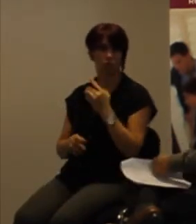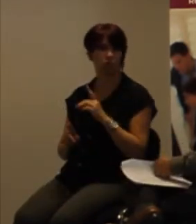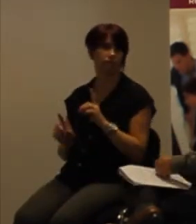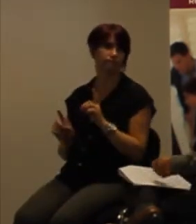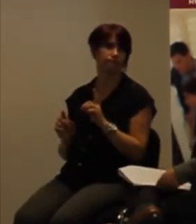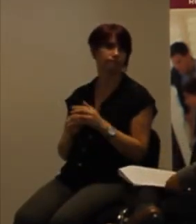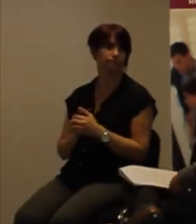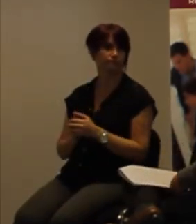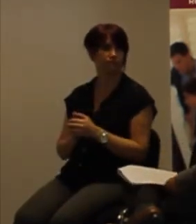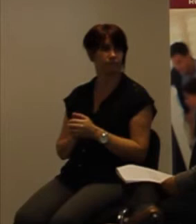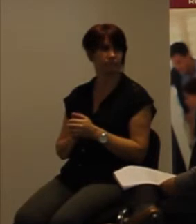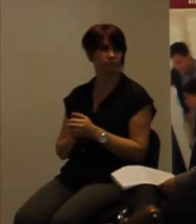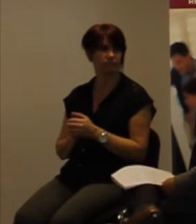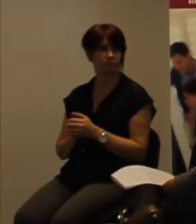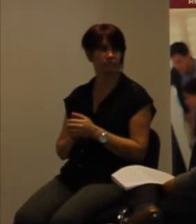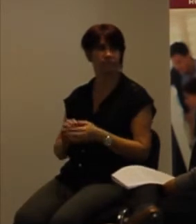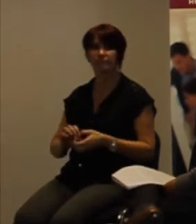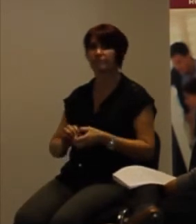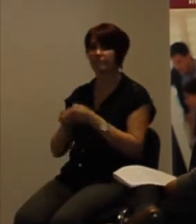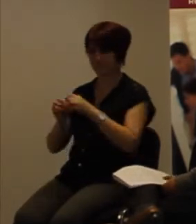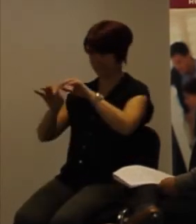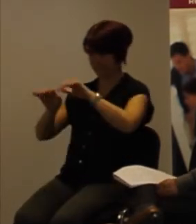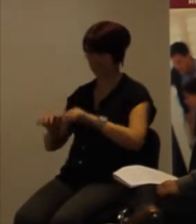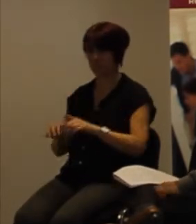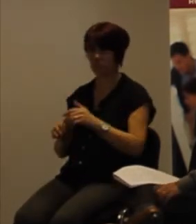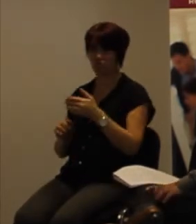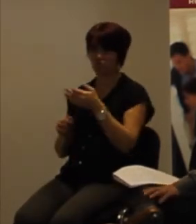to produce text or graphics,